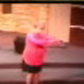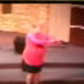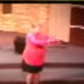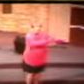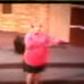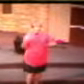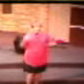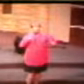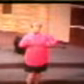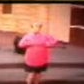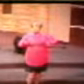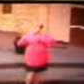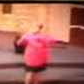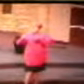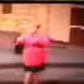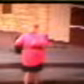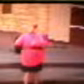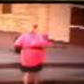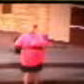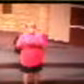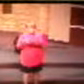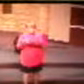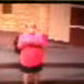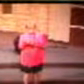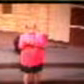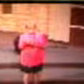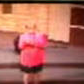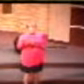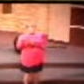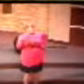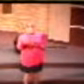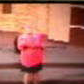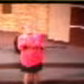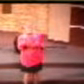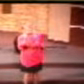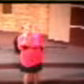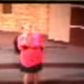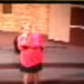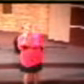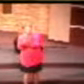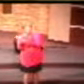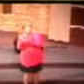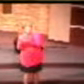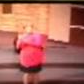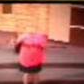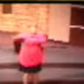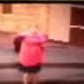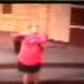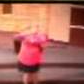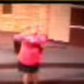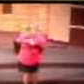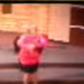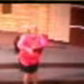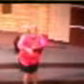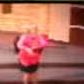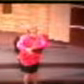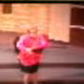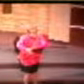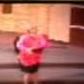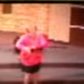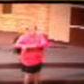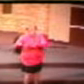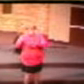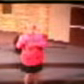taken that route. The Santa Teresa crossing had been created because things were so terribly busy